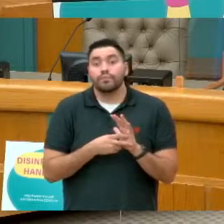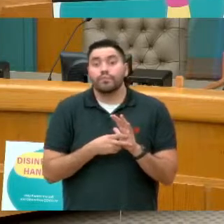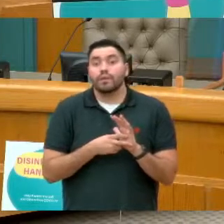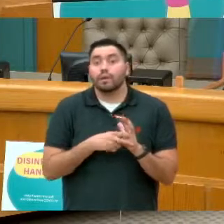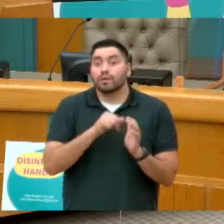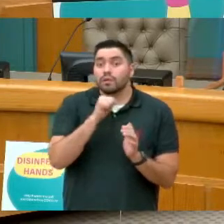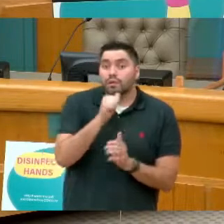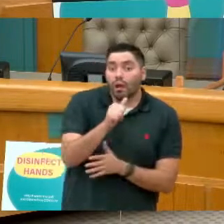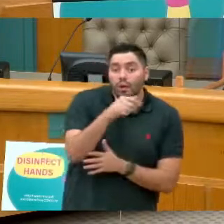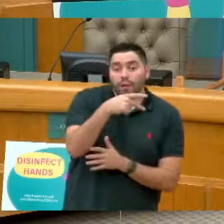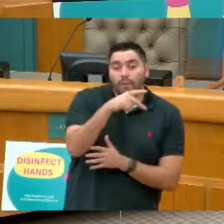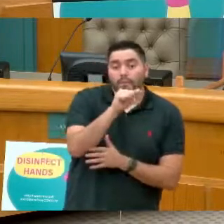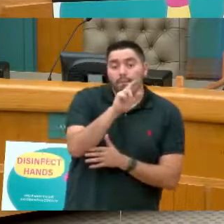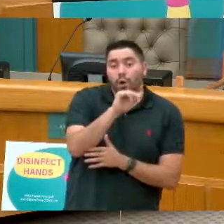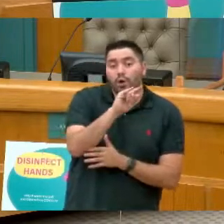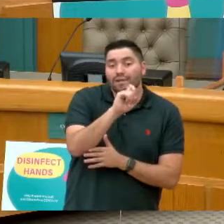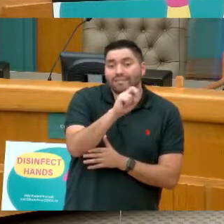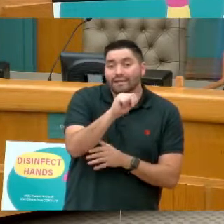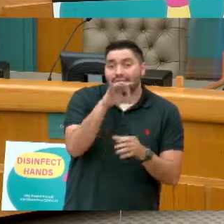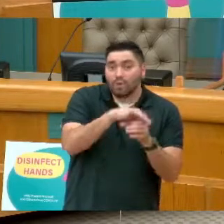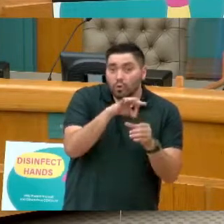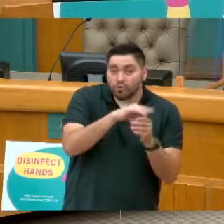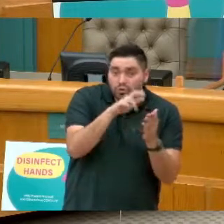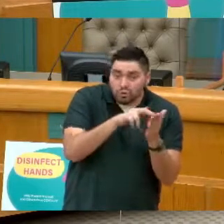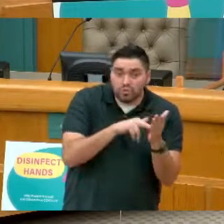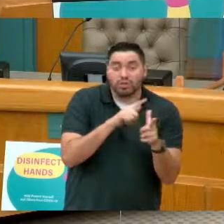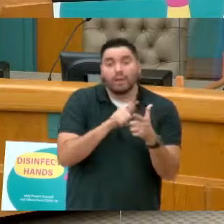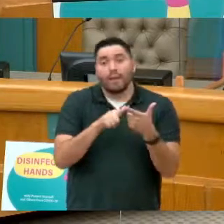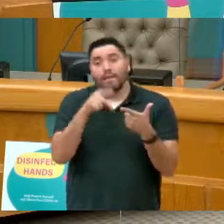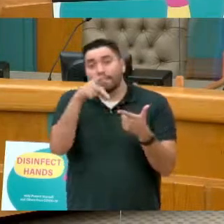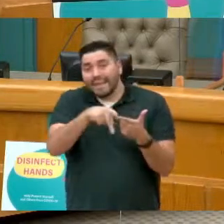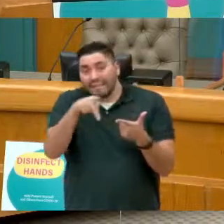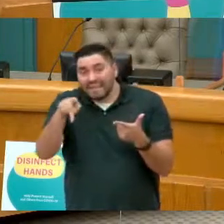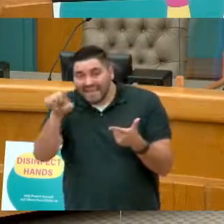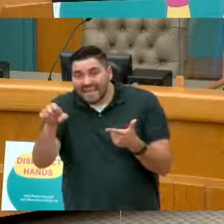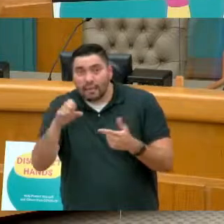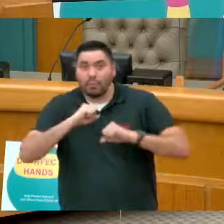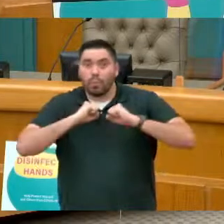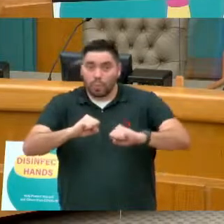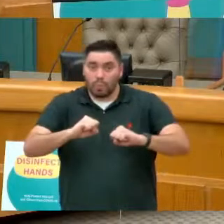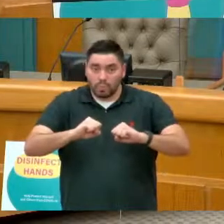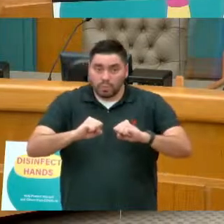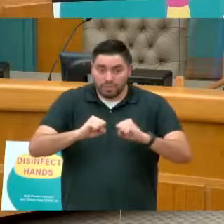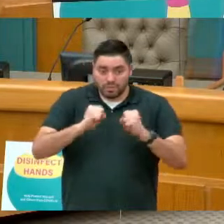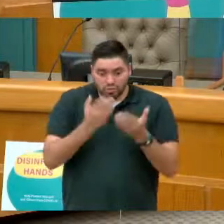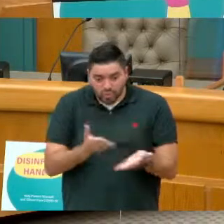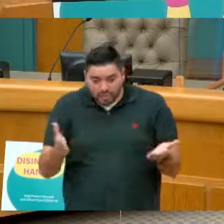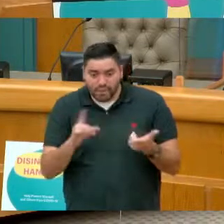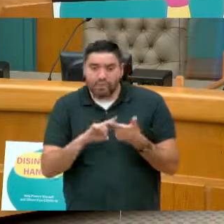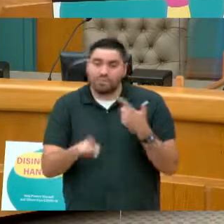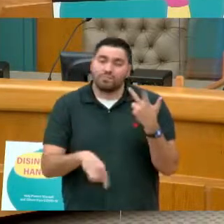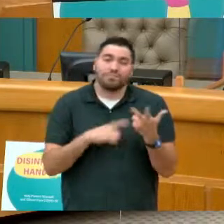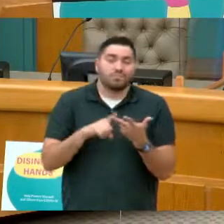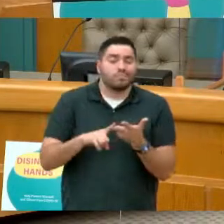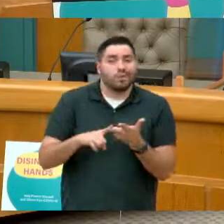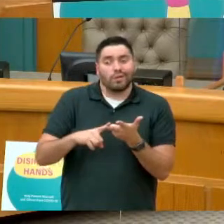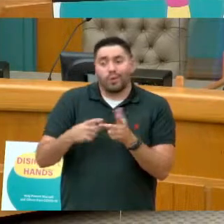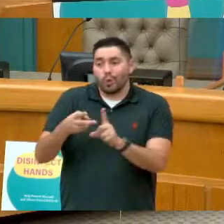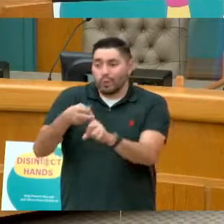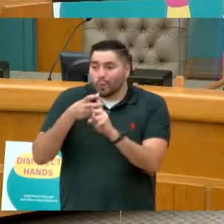following specific needs. And with Director Rodriguez's guidance, she has identified